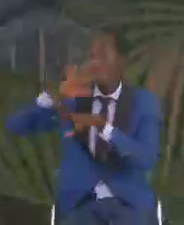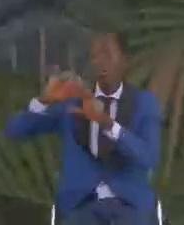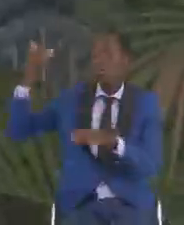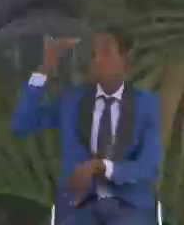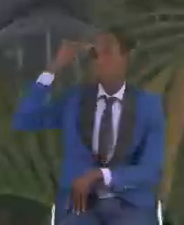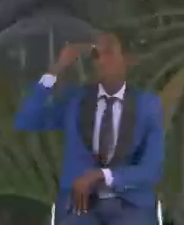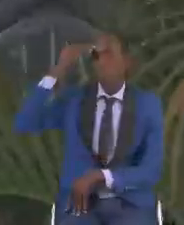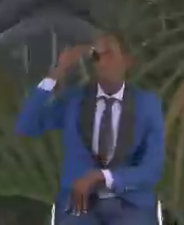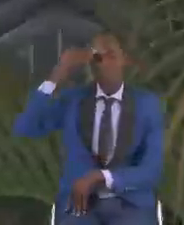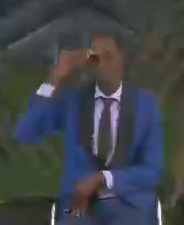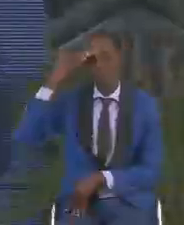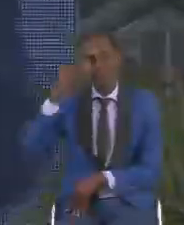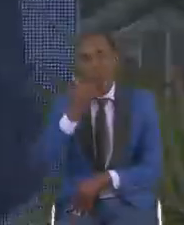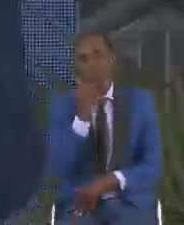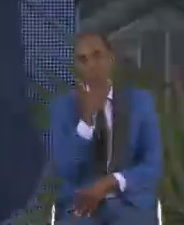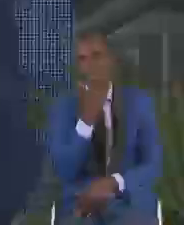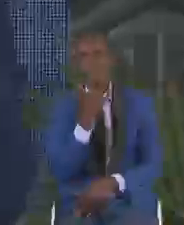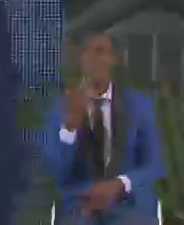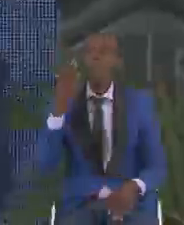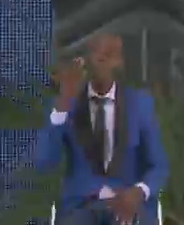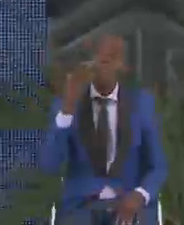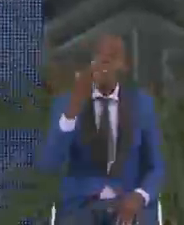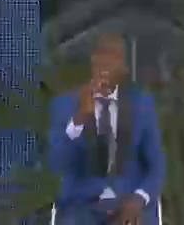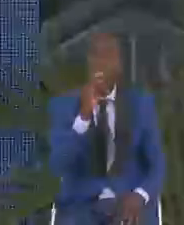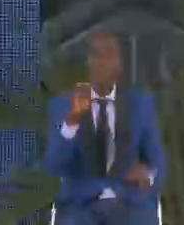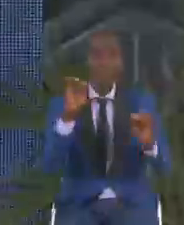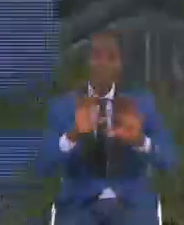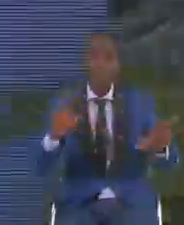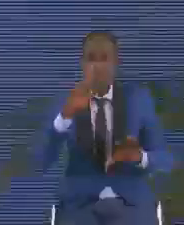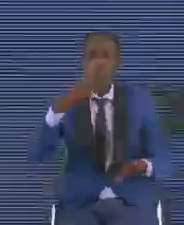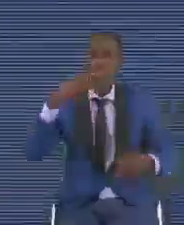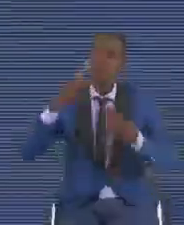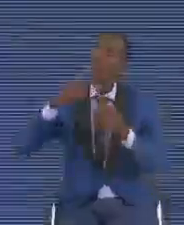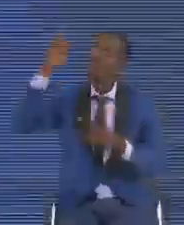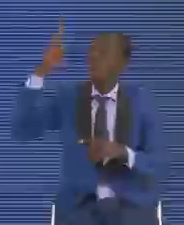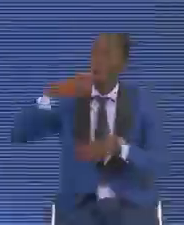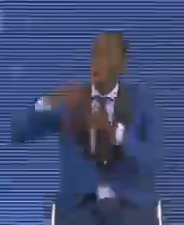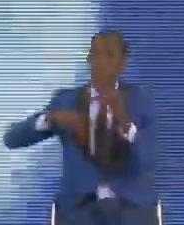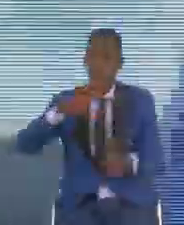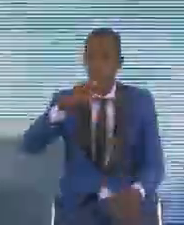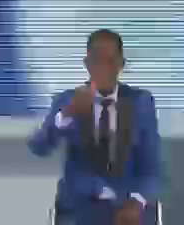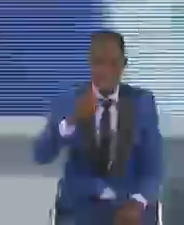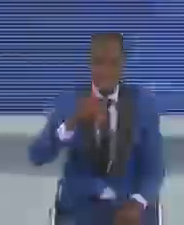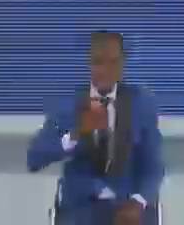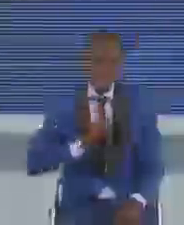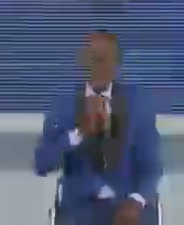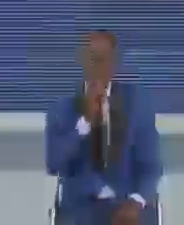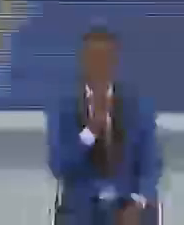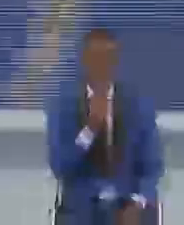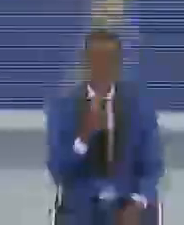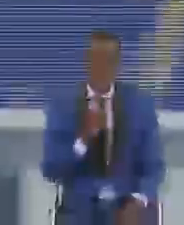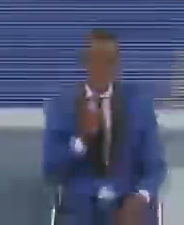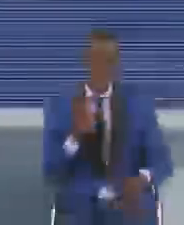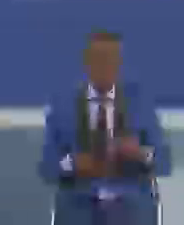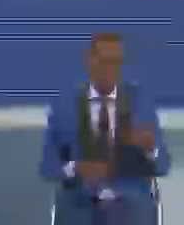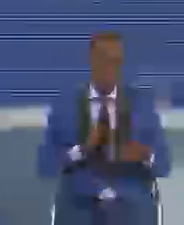luck to you. There is nothing you are telling God about yourself. I am not. I cannot. I don't think